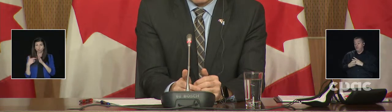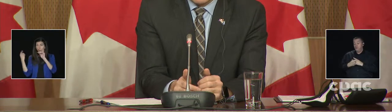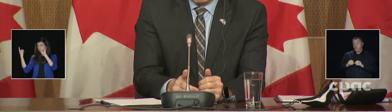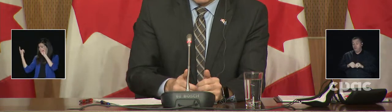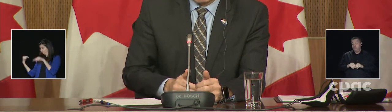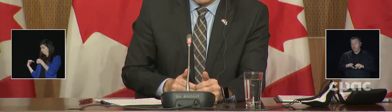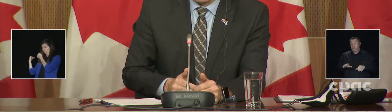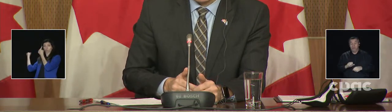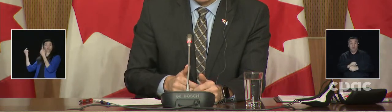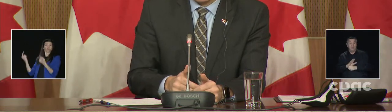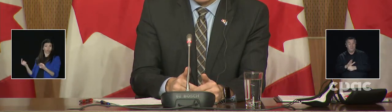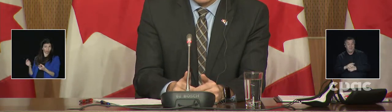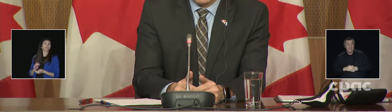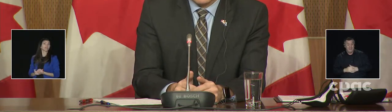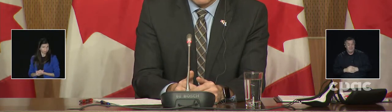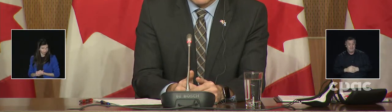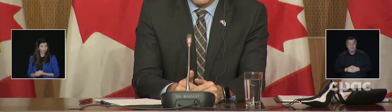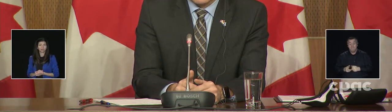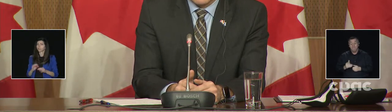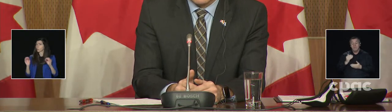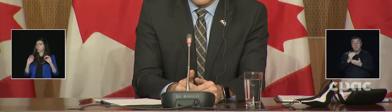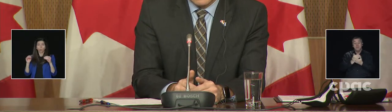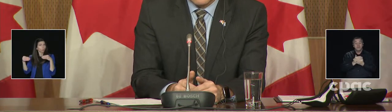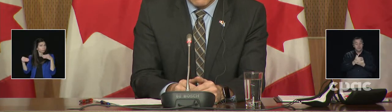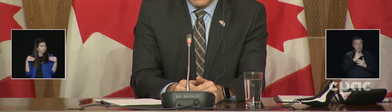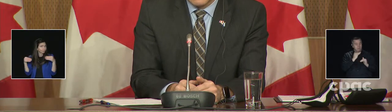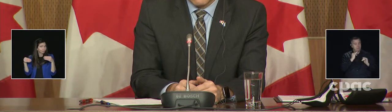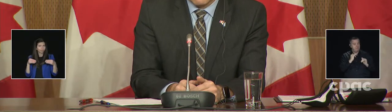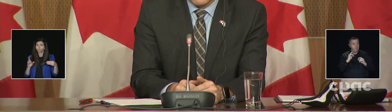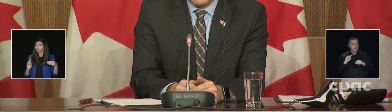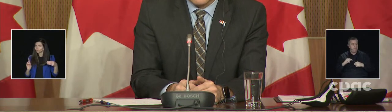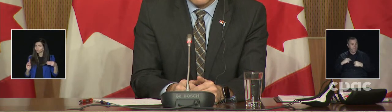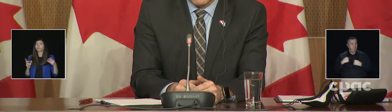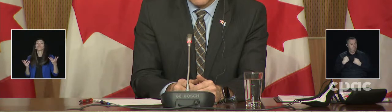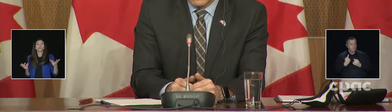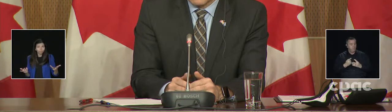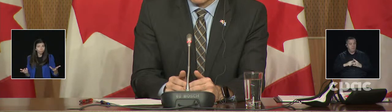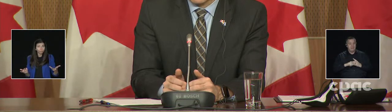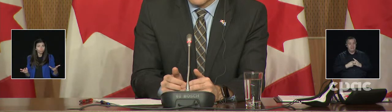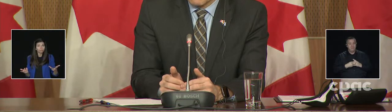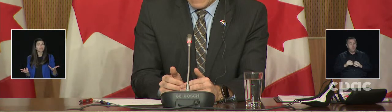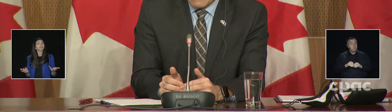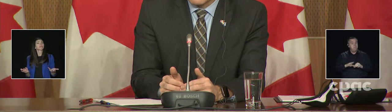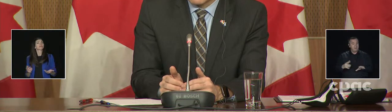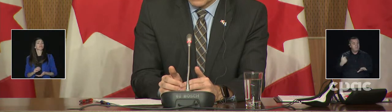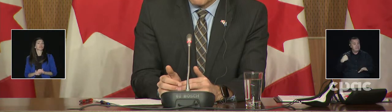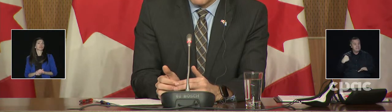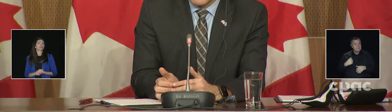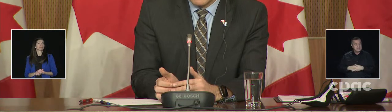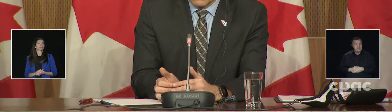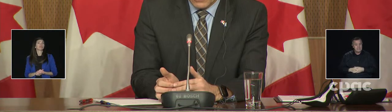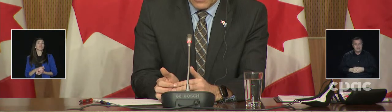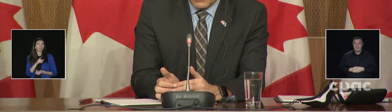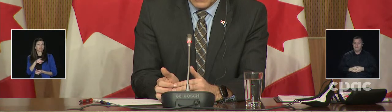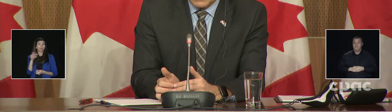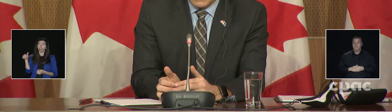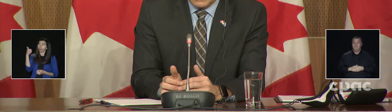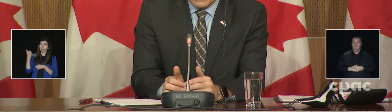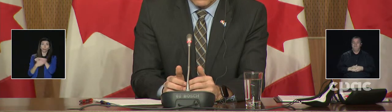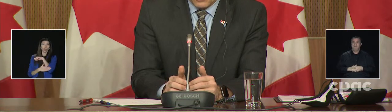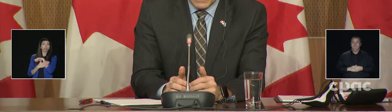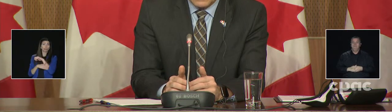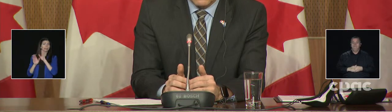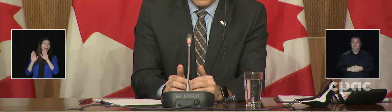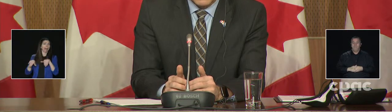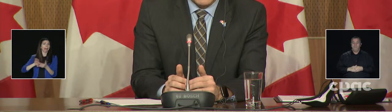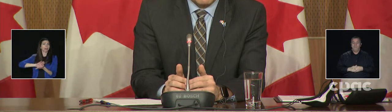only have they been maintained in many contexts since the beginning of COVID-19, but they were absent in many other countries. And that's